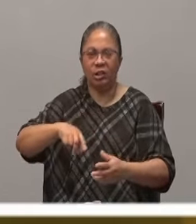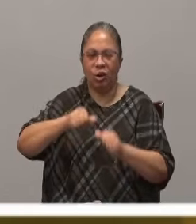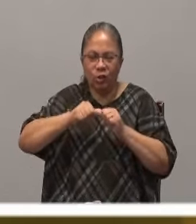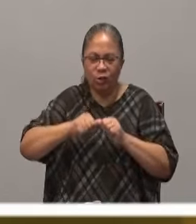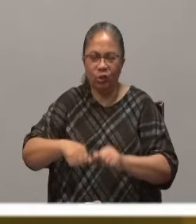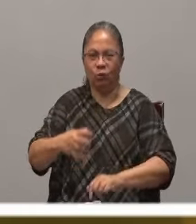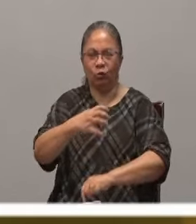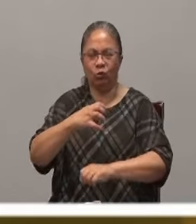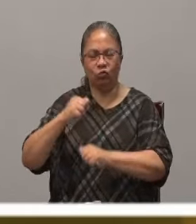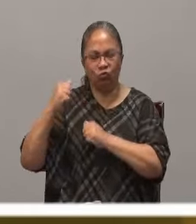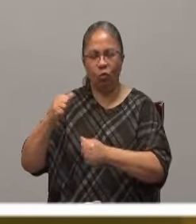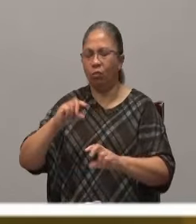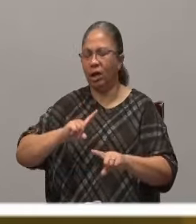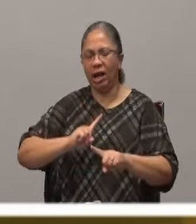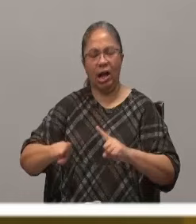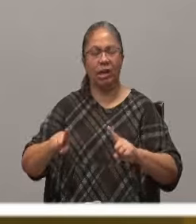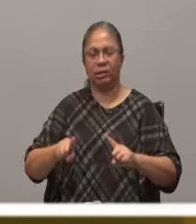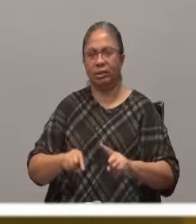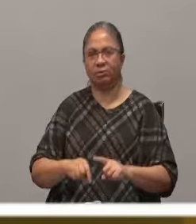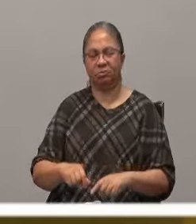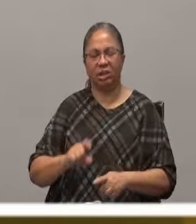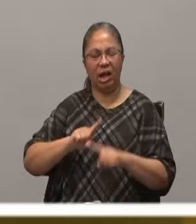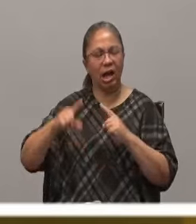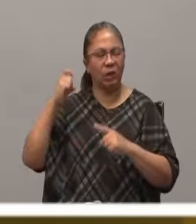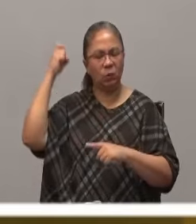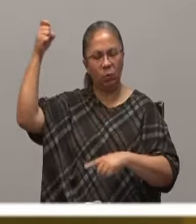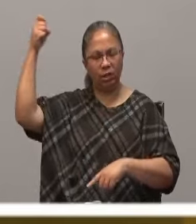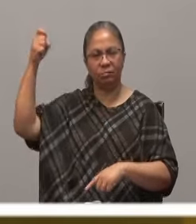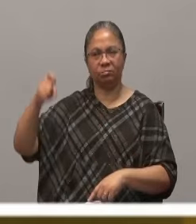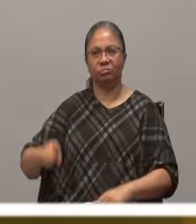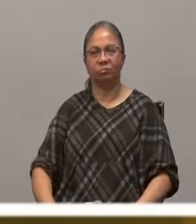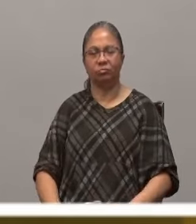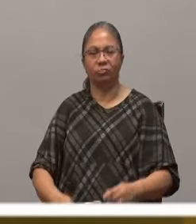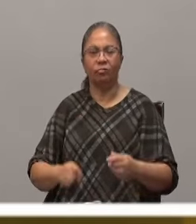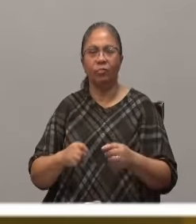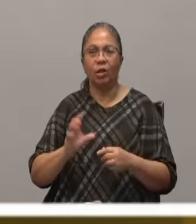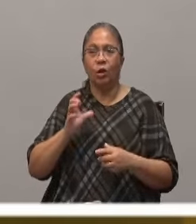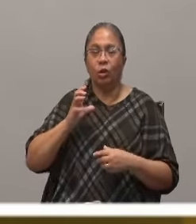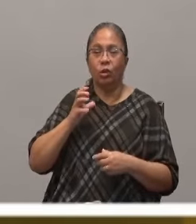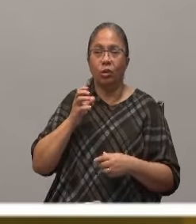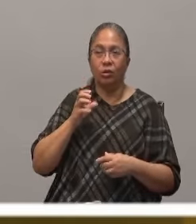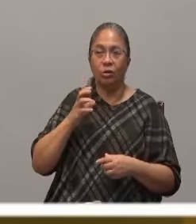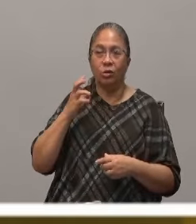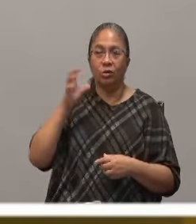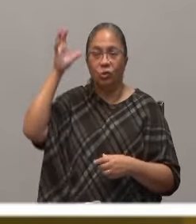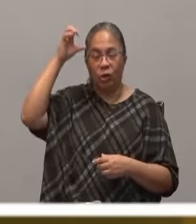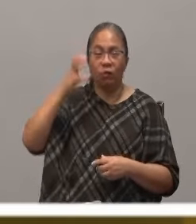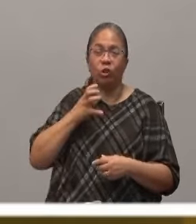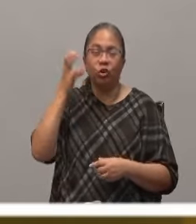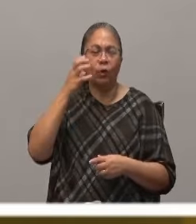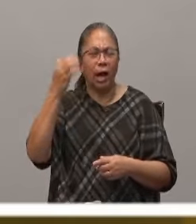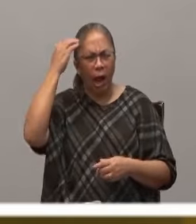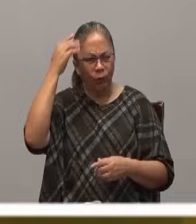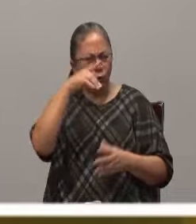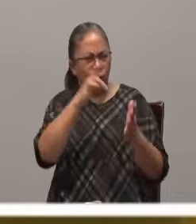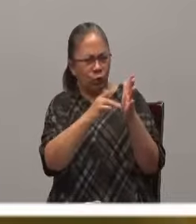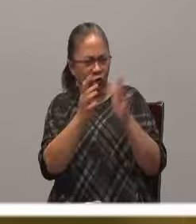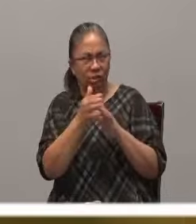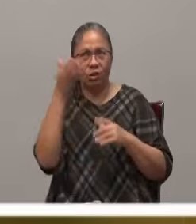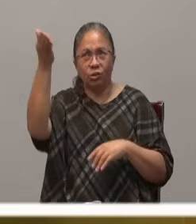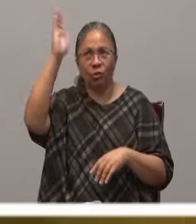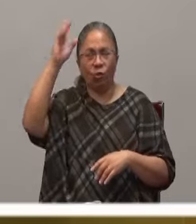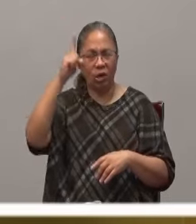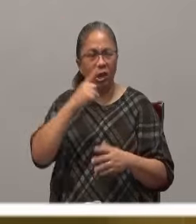It cannot. It goes on to say, "I know who you are, the Holy One of God."